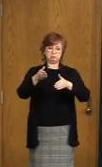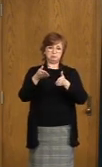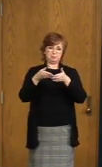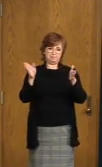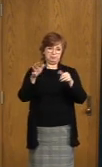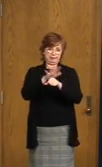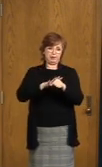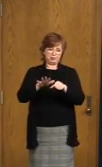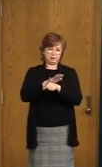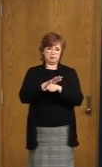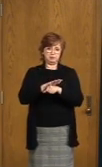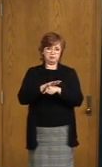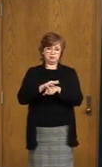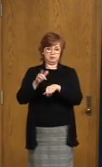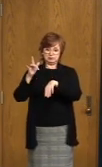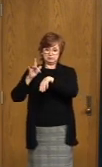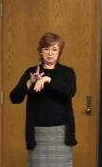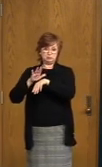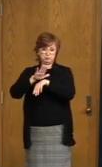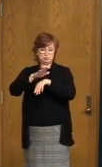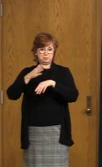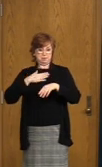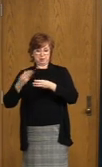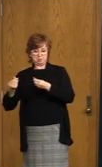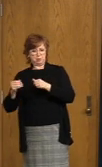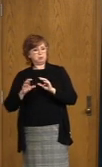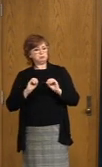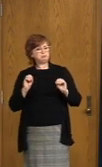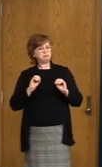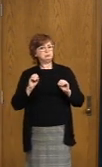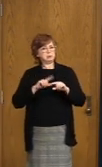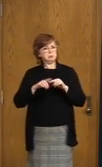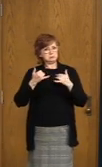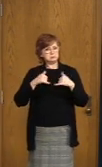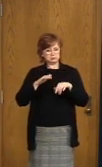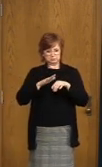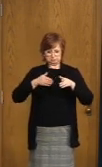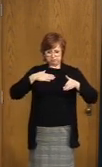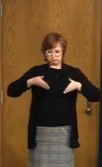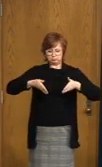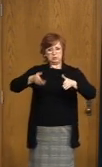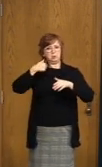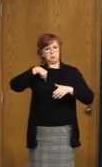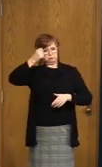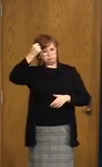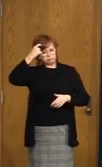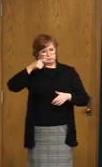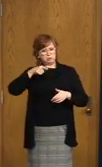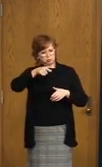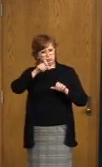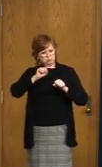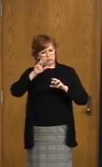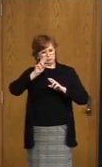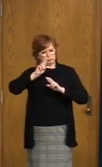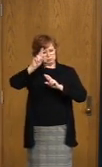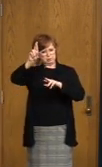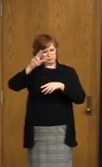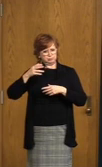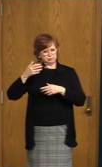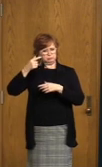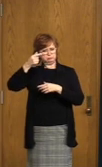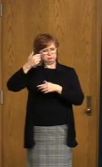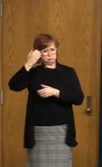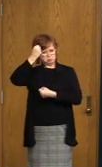understanding that there is a need to have an area, to have a respectful protest outside of a